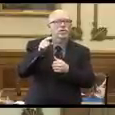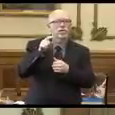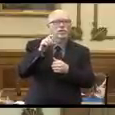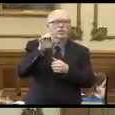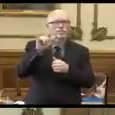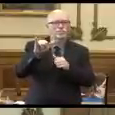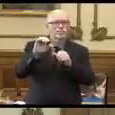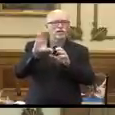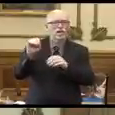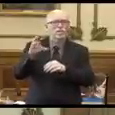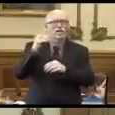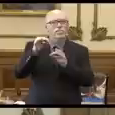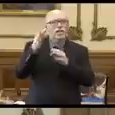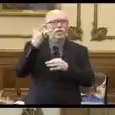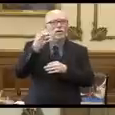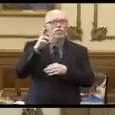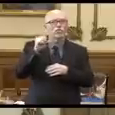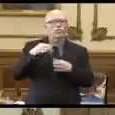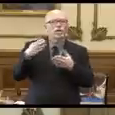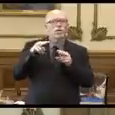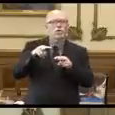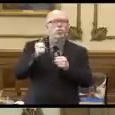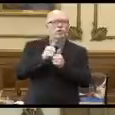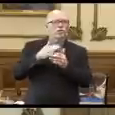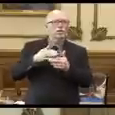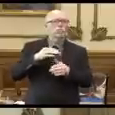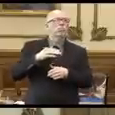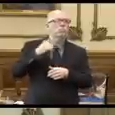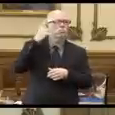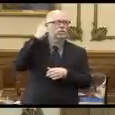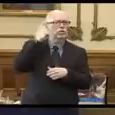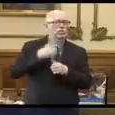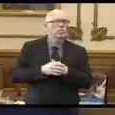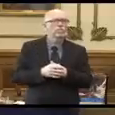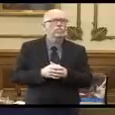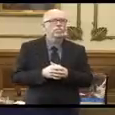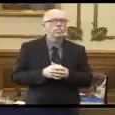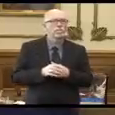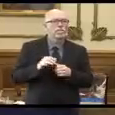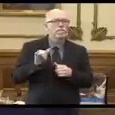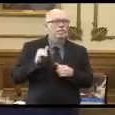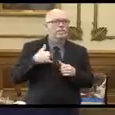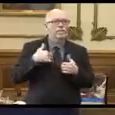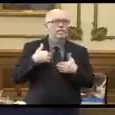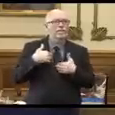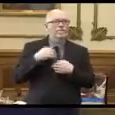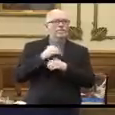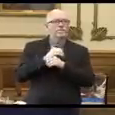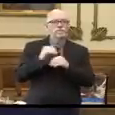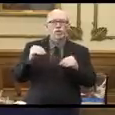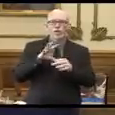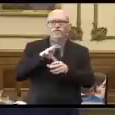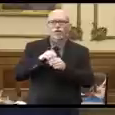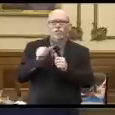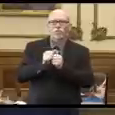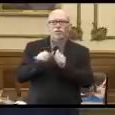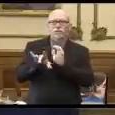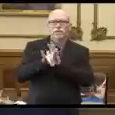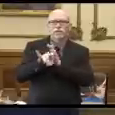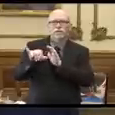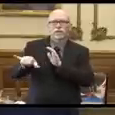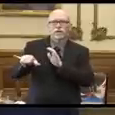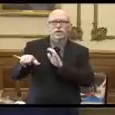and explain why Hoosiers might look at this with some suspicion? I had no involvement in selecting